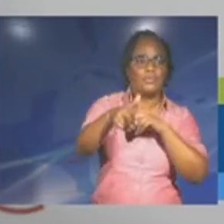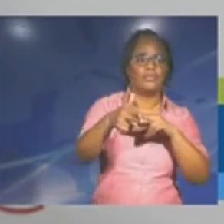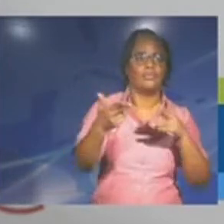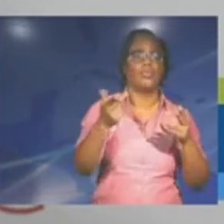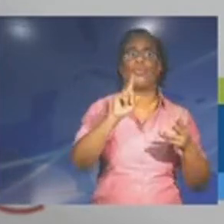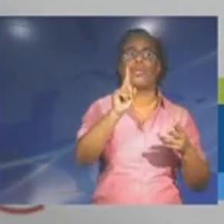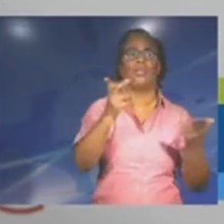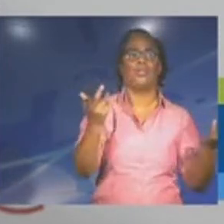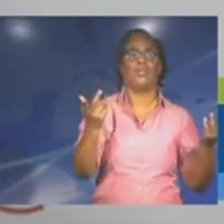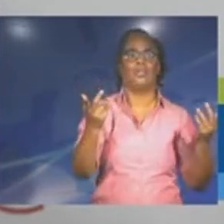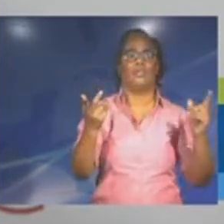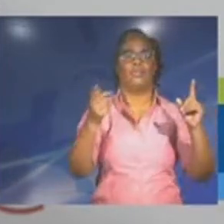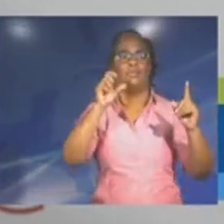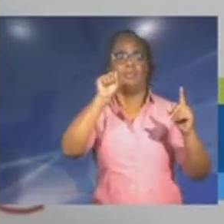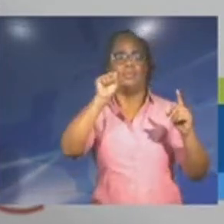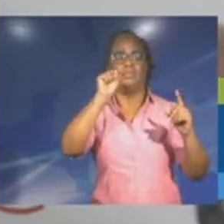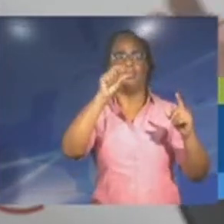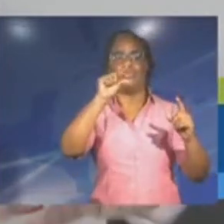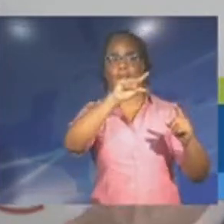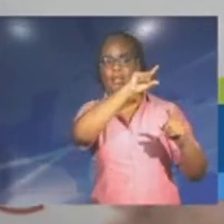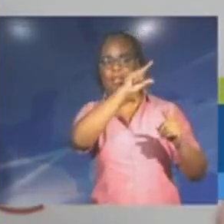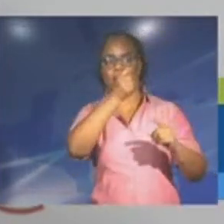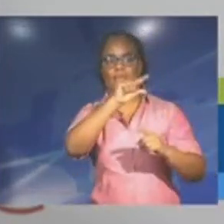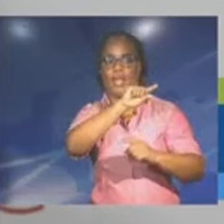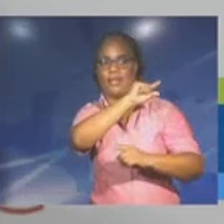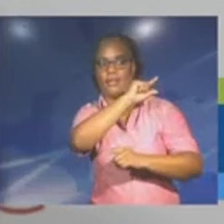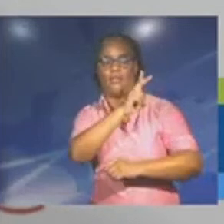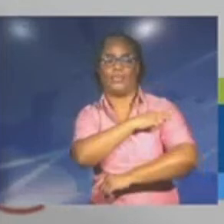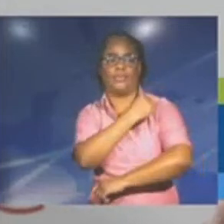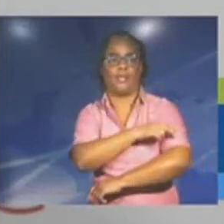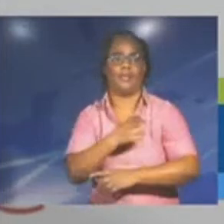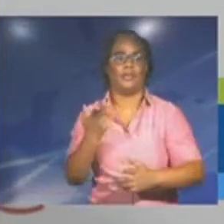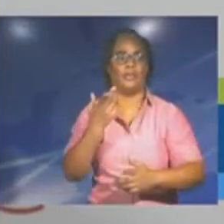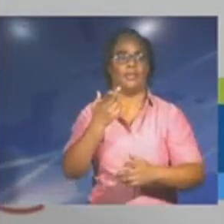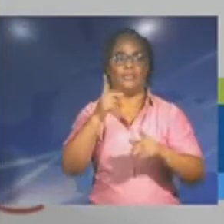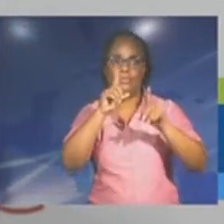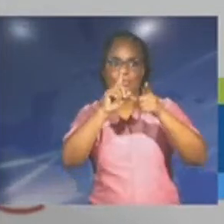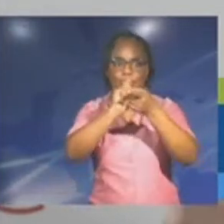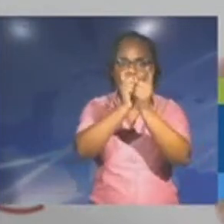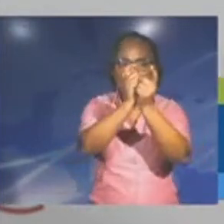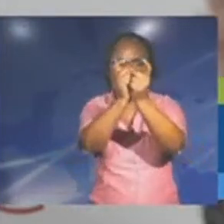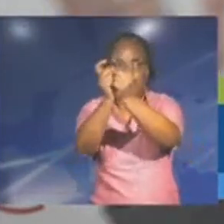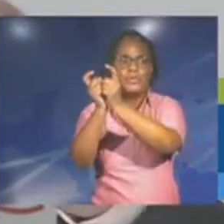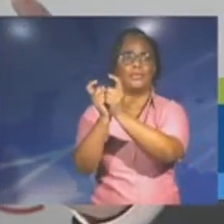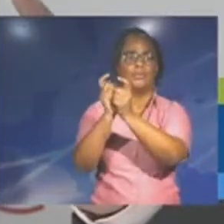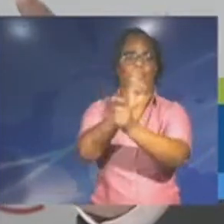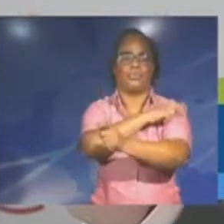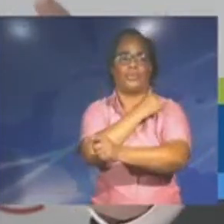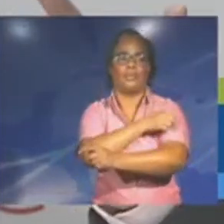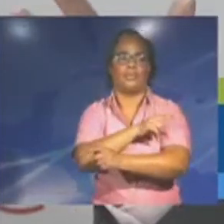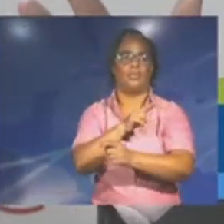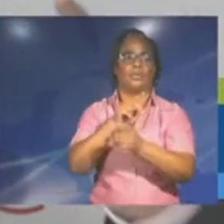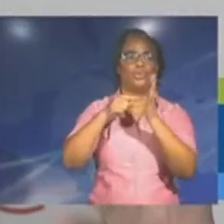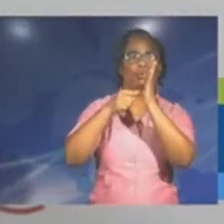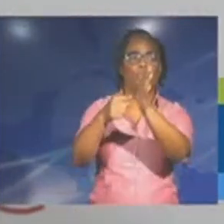And you will see it. We are rebranding our hospitals as healthy zones. And you will see